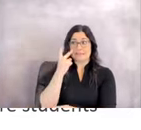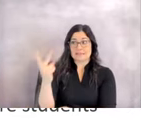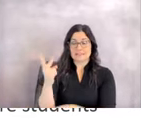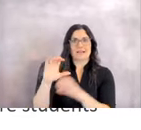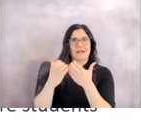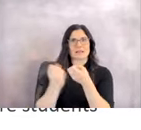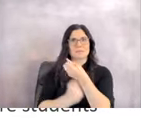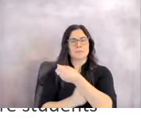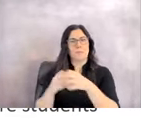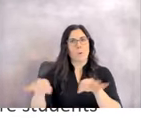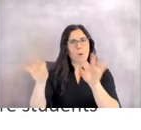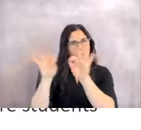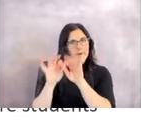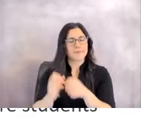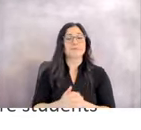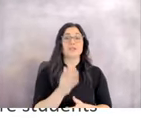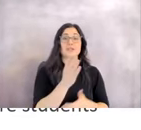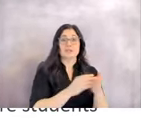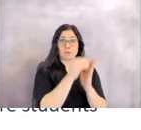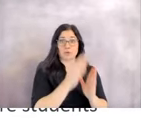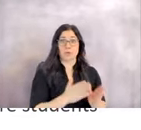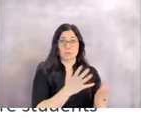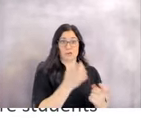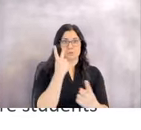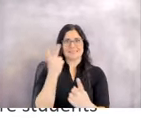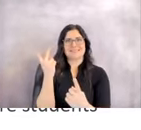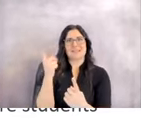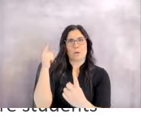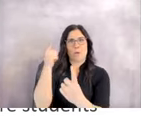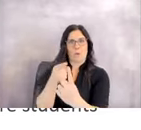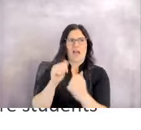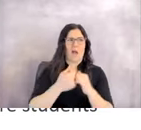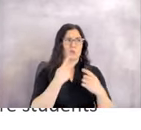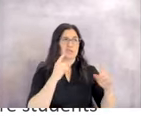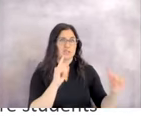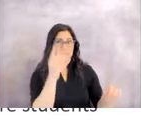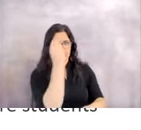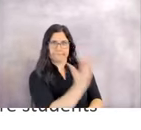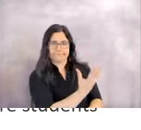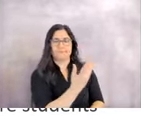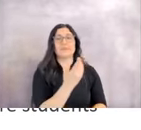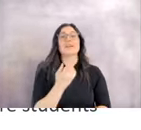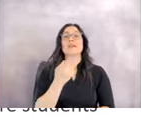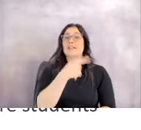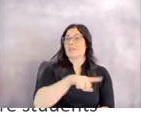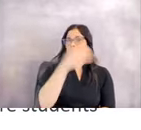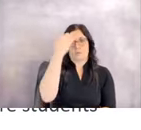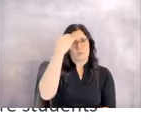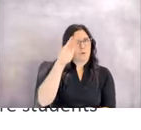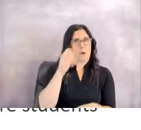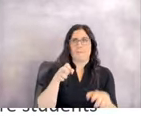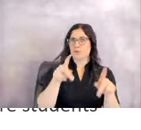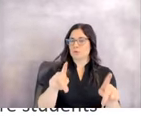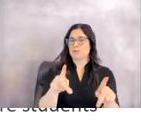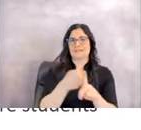pathway. Again, students want to have a goal and know how to achieve it. And sometimes I don't think they're aware of all the opportunities just from taking your